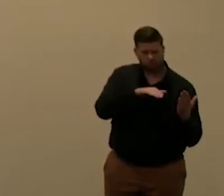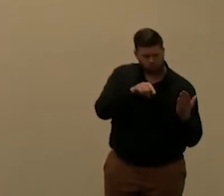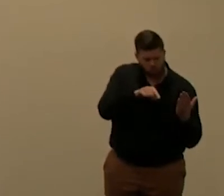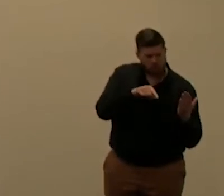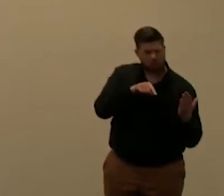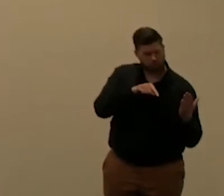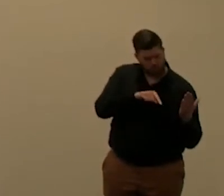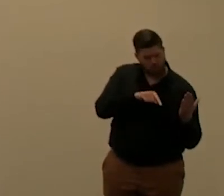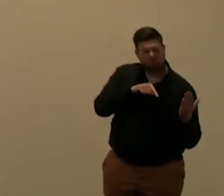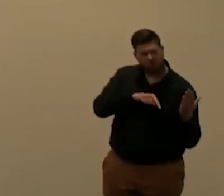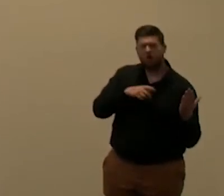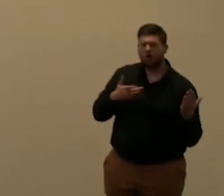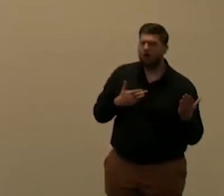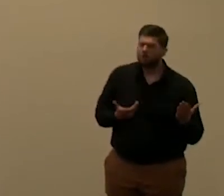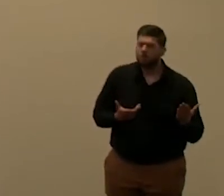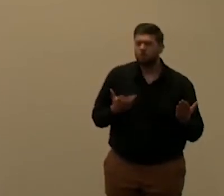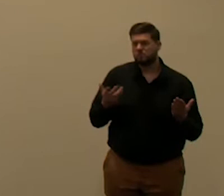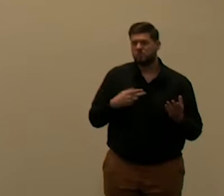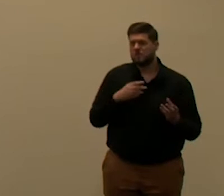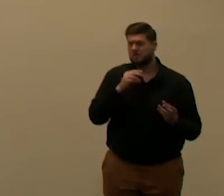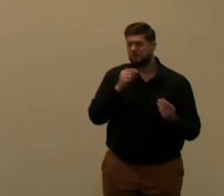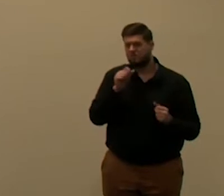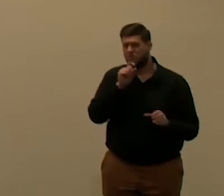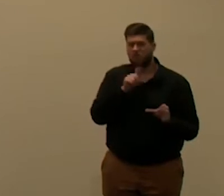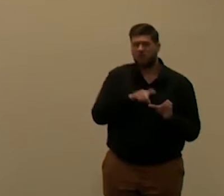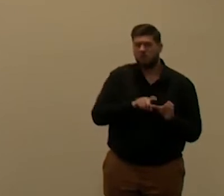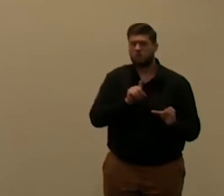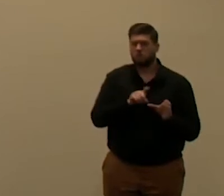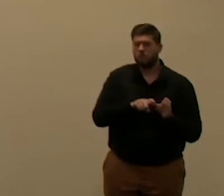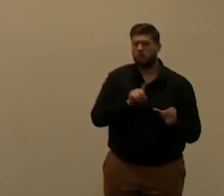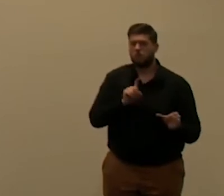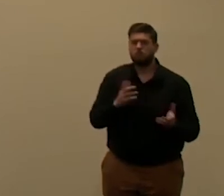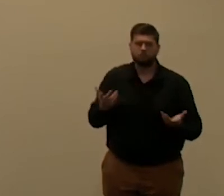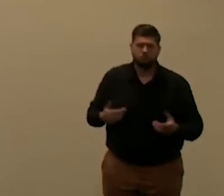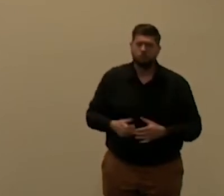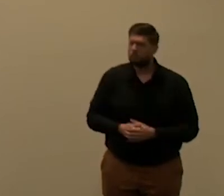will forget to notice when their topic is on.